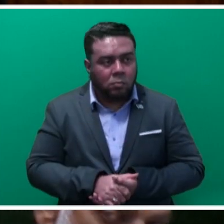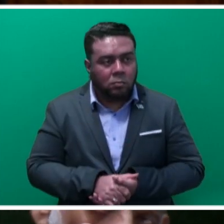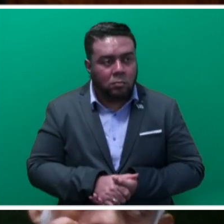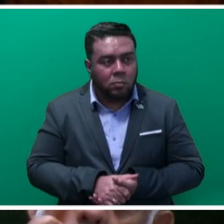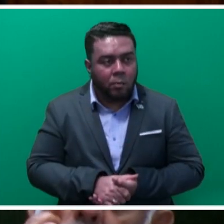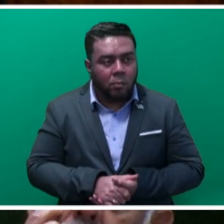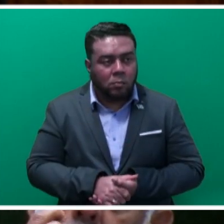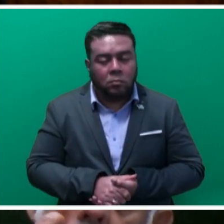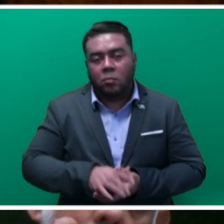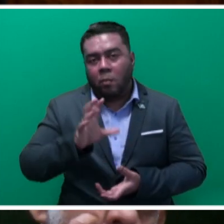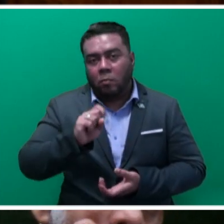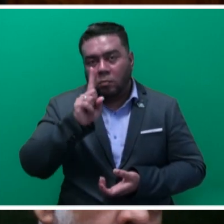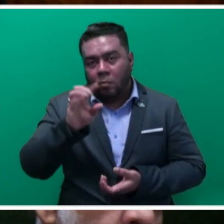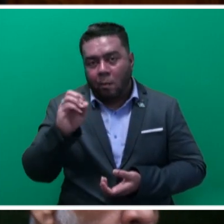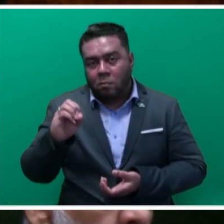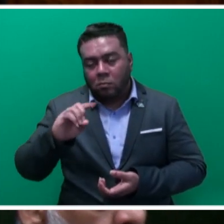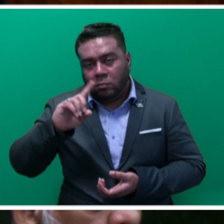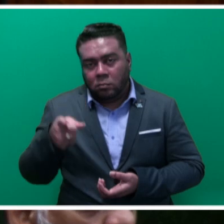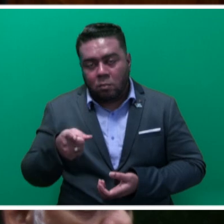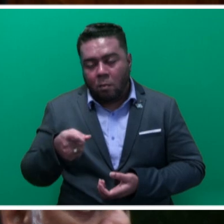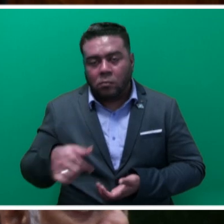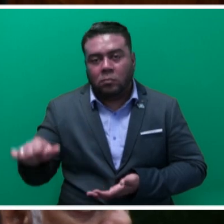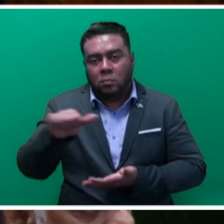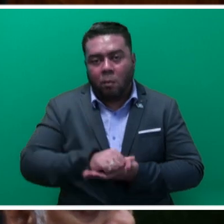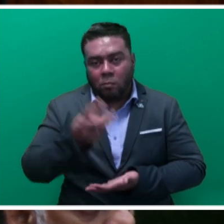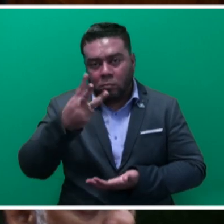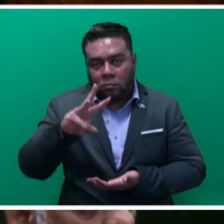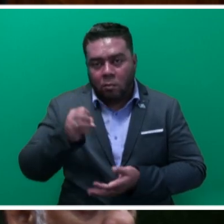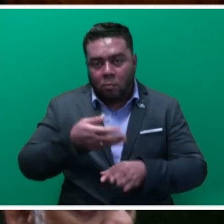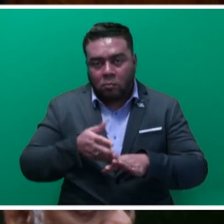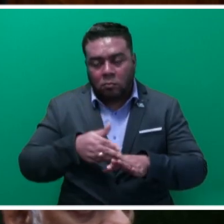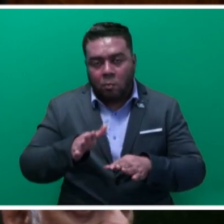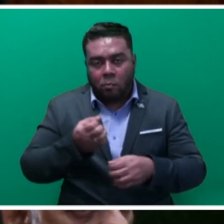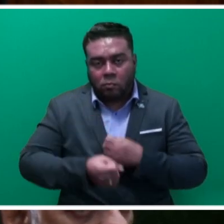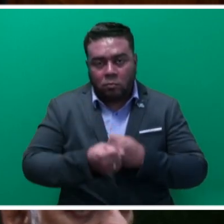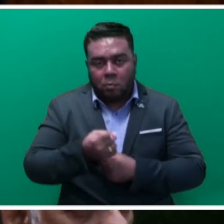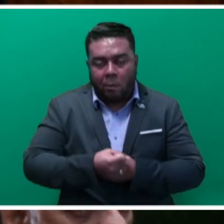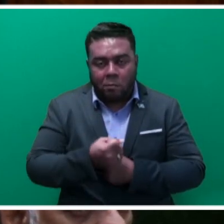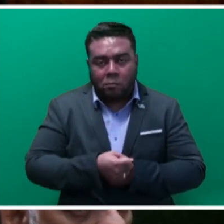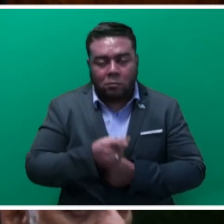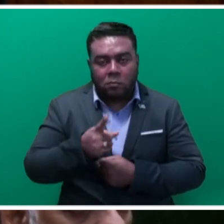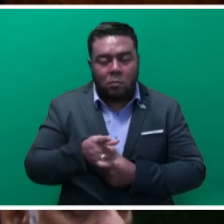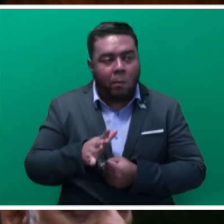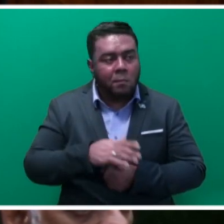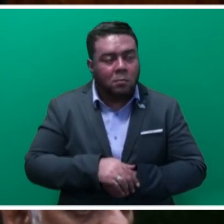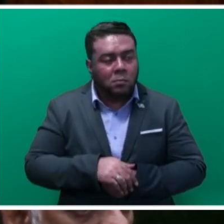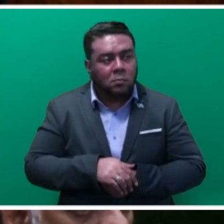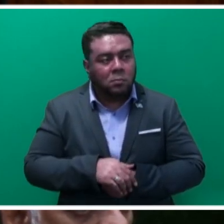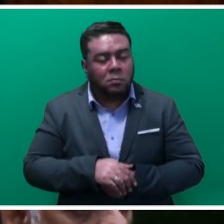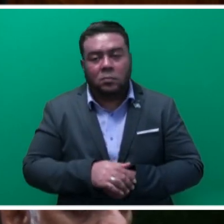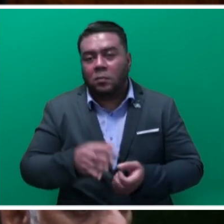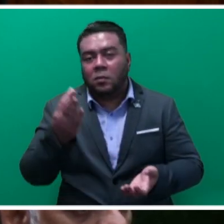the sum of 100,000 to purchase 30 machines for the production of cassava flour as a substitute